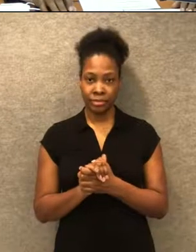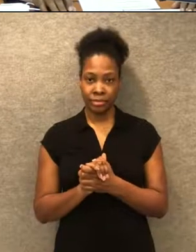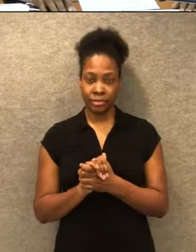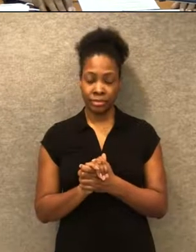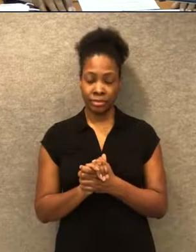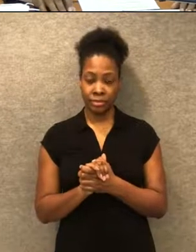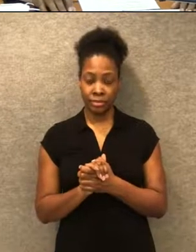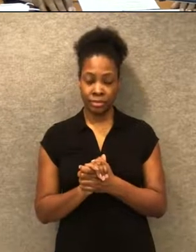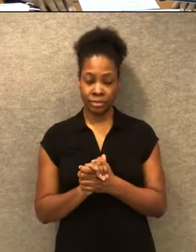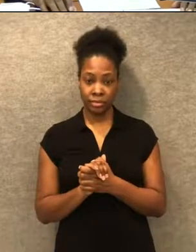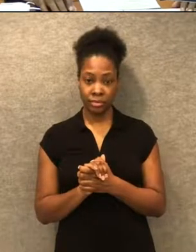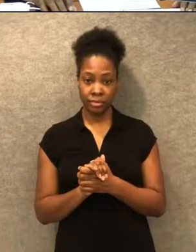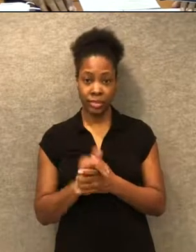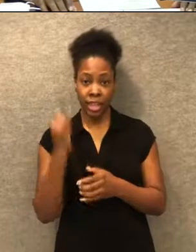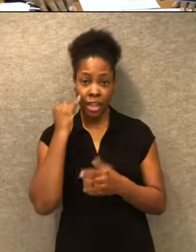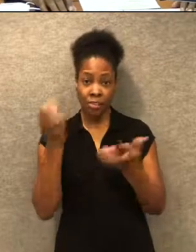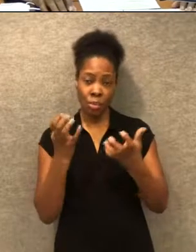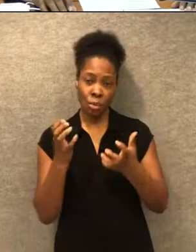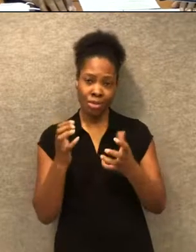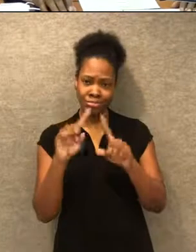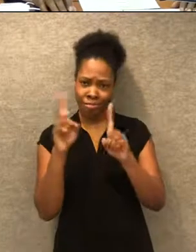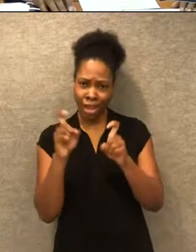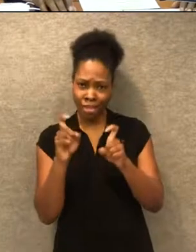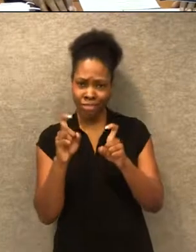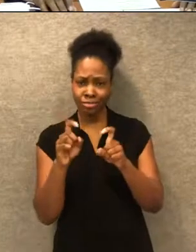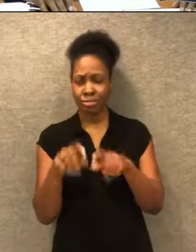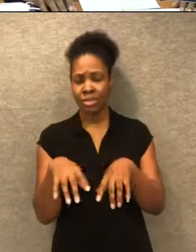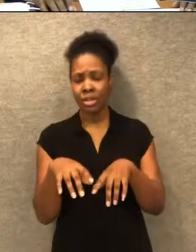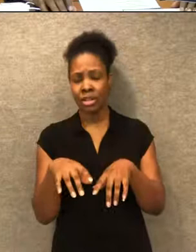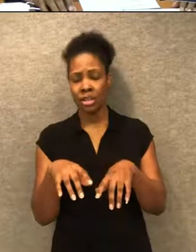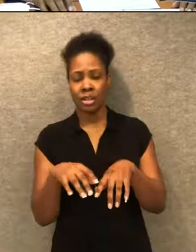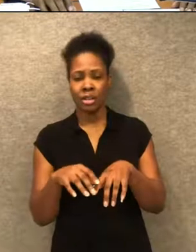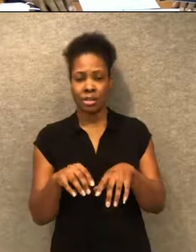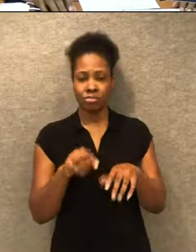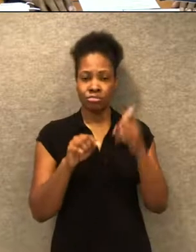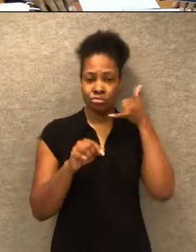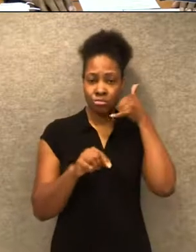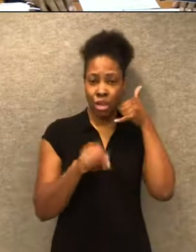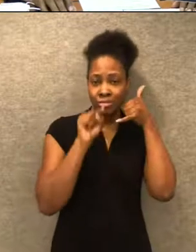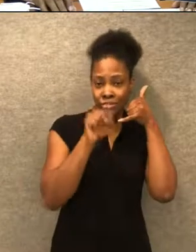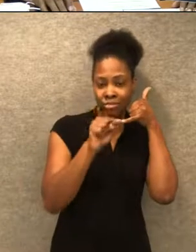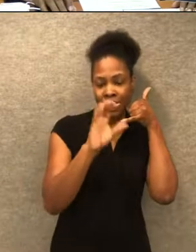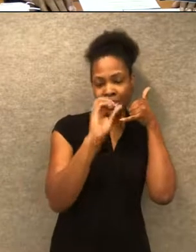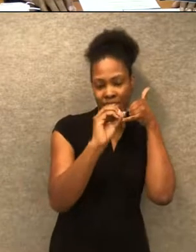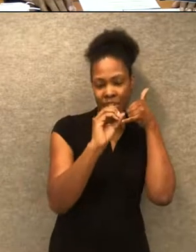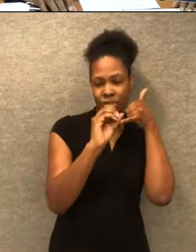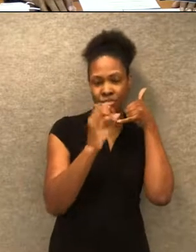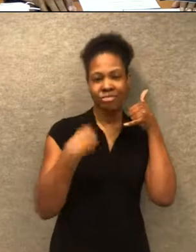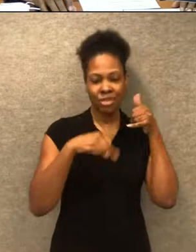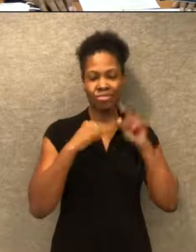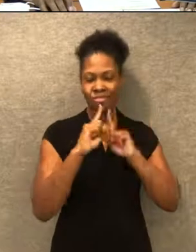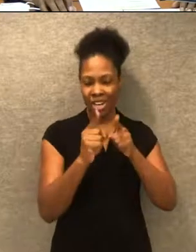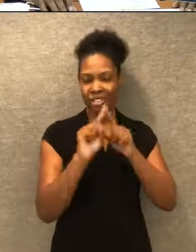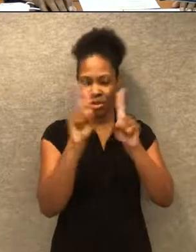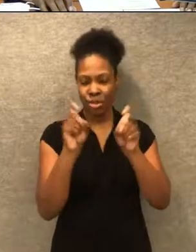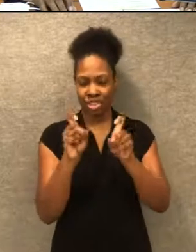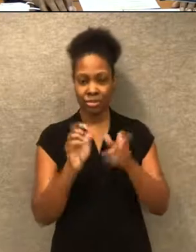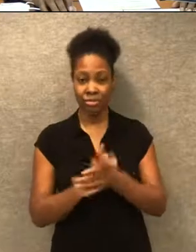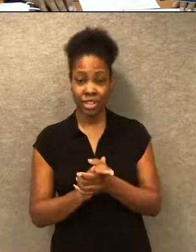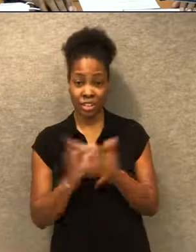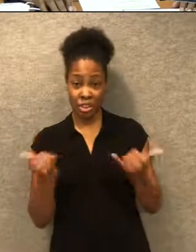862-213-3758. And again, to ask a question, just simply press zero, and we're right on standby to get your questions answered. With that, sir, we